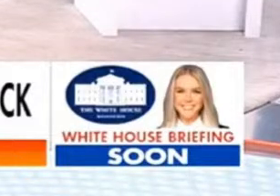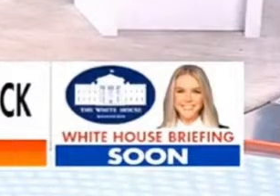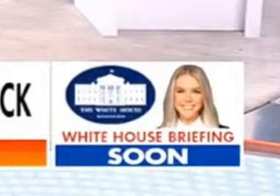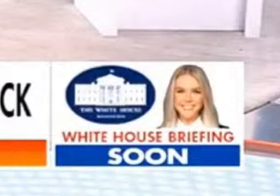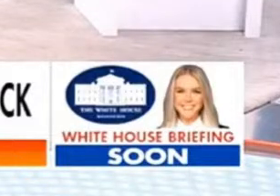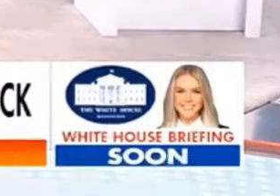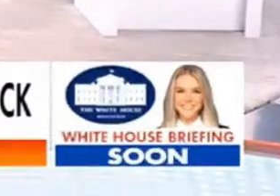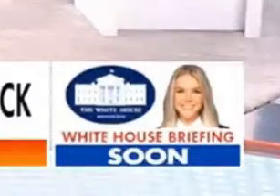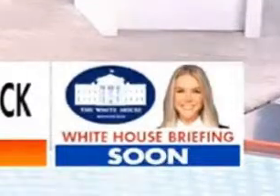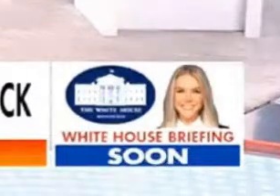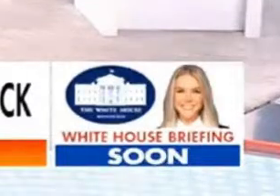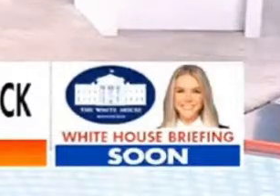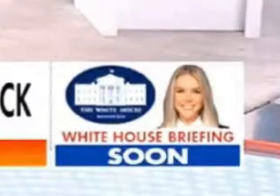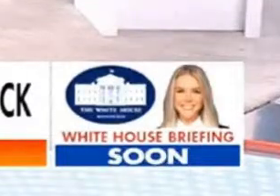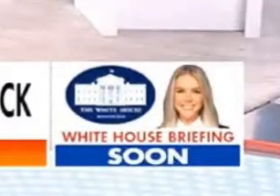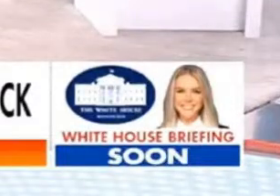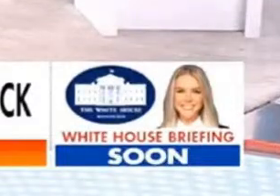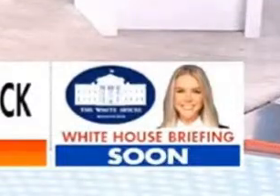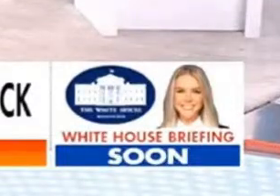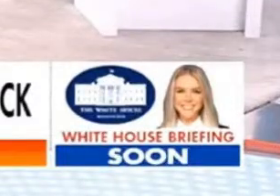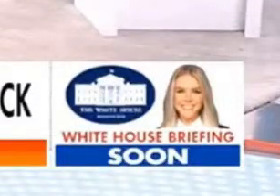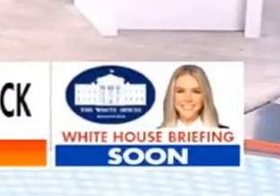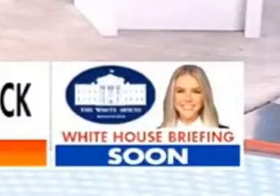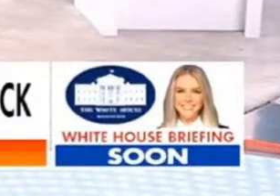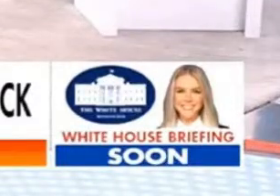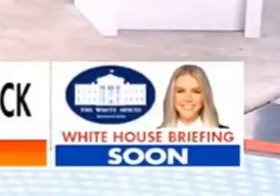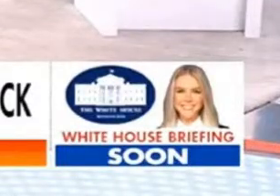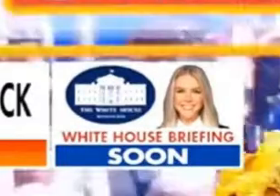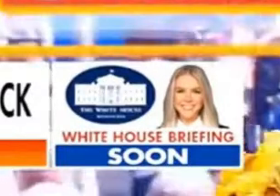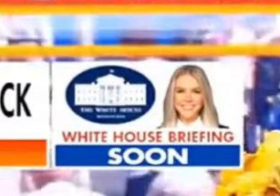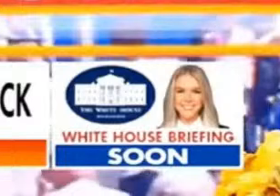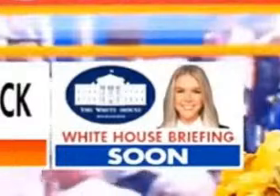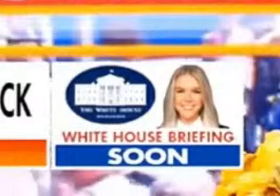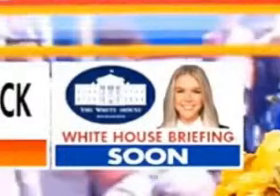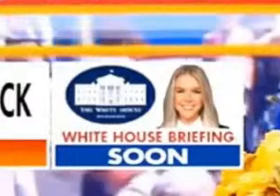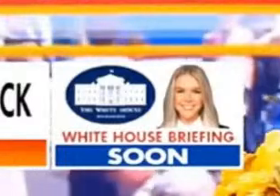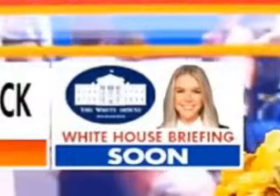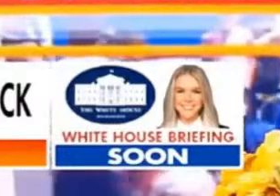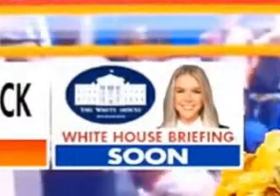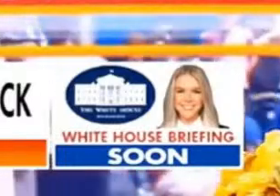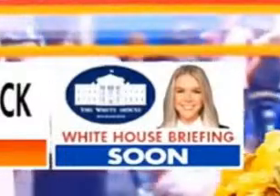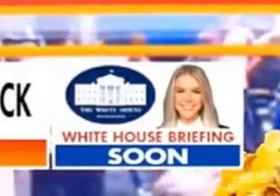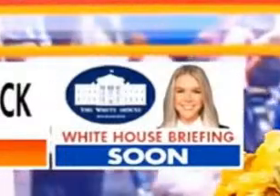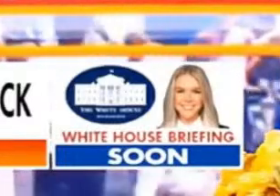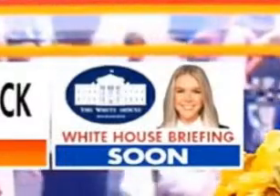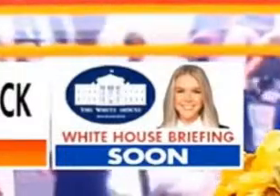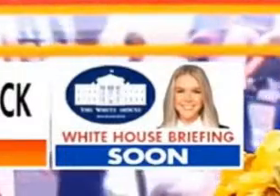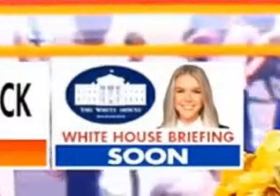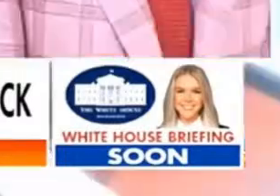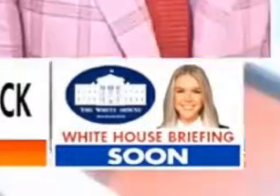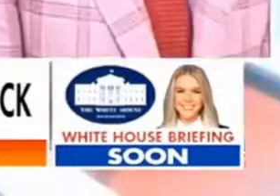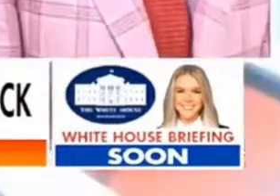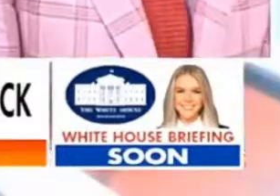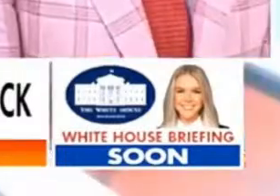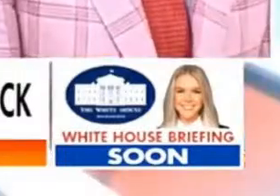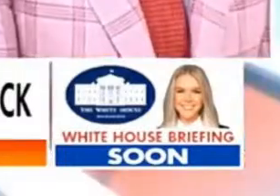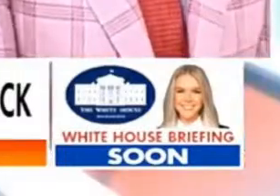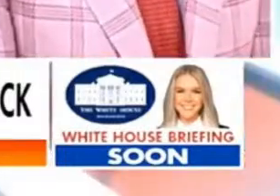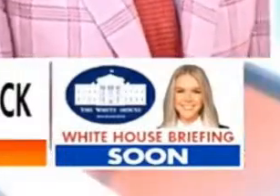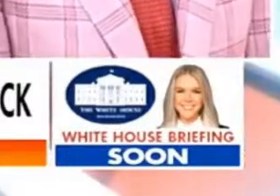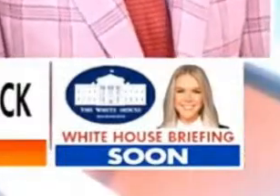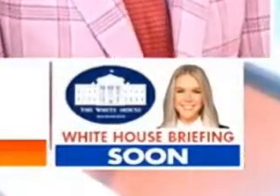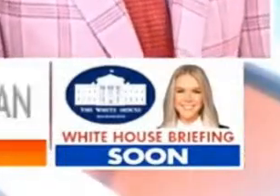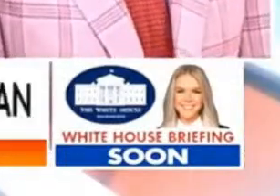carcinogens about 30 years ago, and they just kept pumping it and kept pumping it. Maybe we don't want to know the real color of Fruit Loops. I don't know,